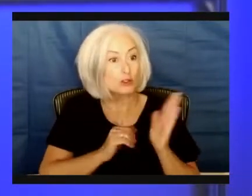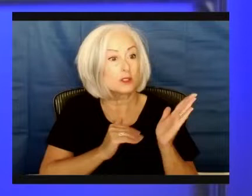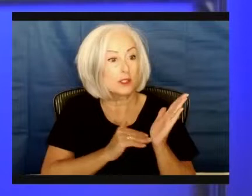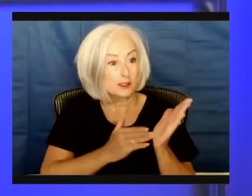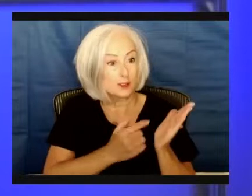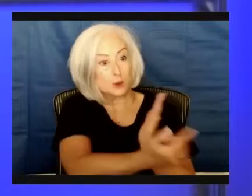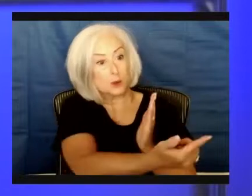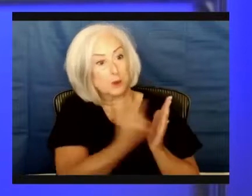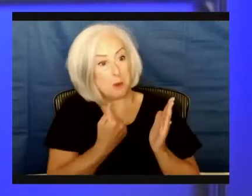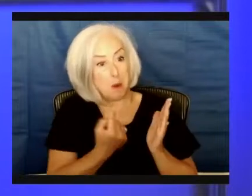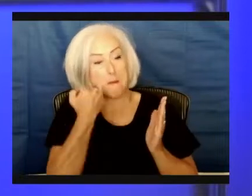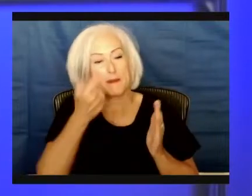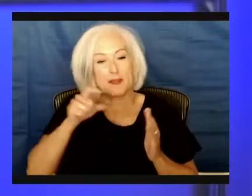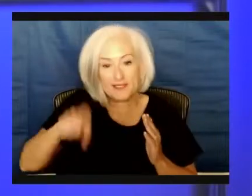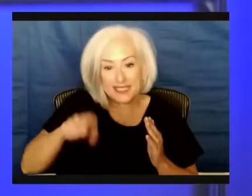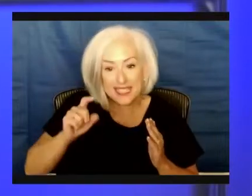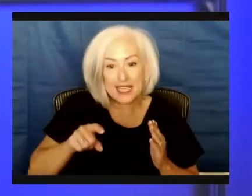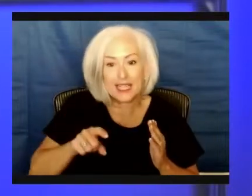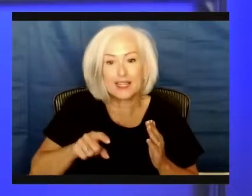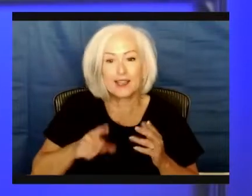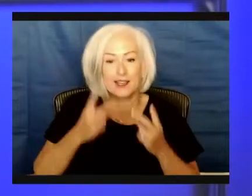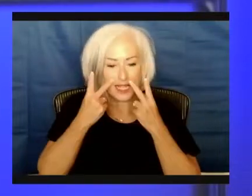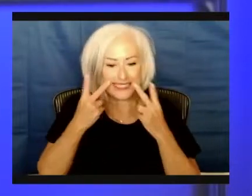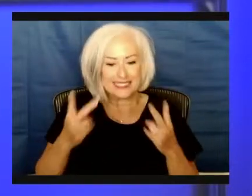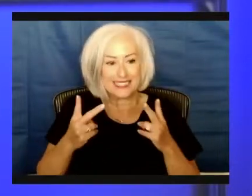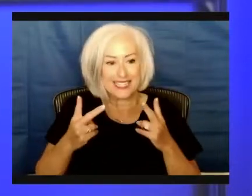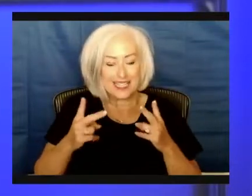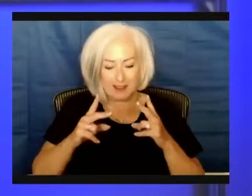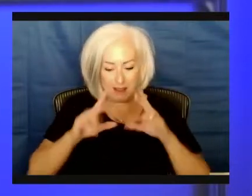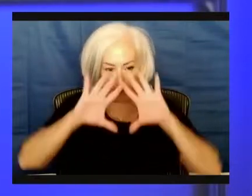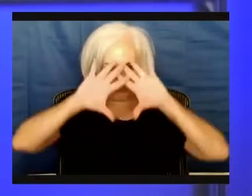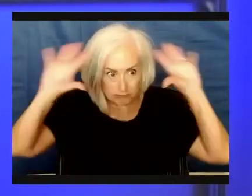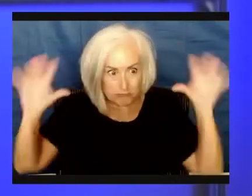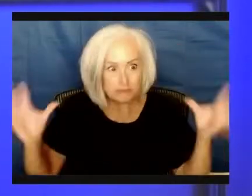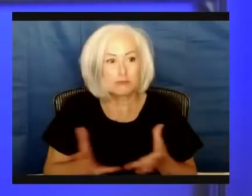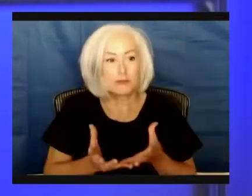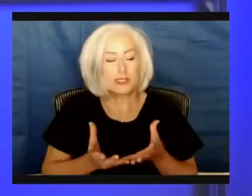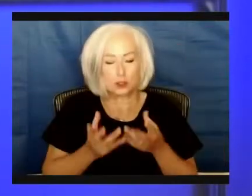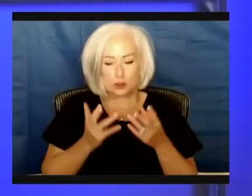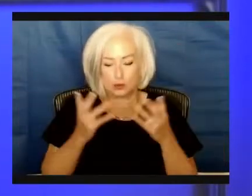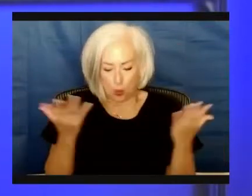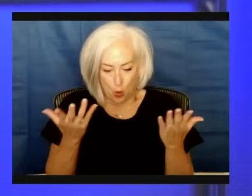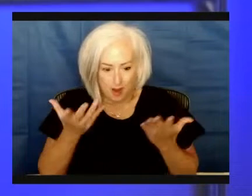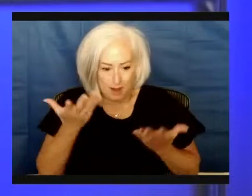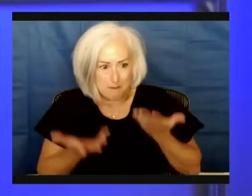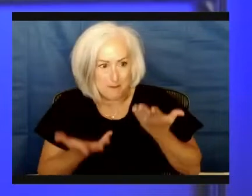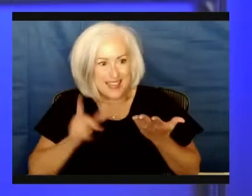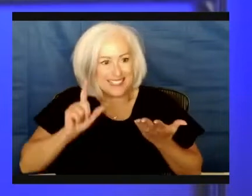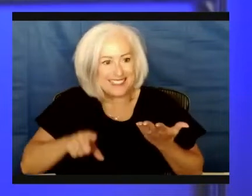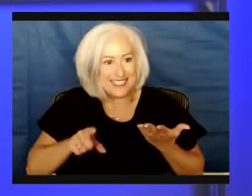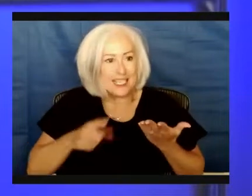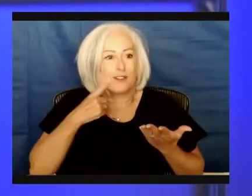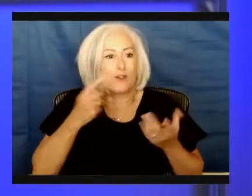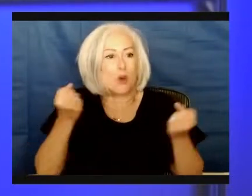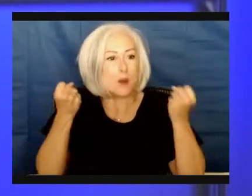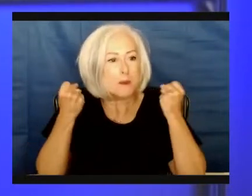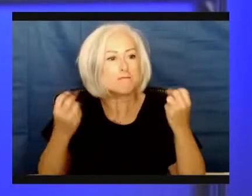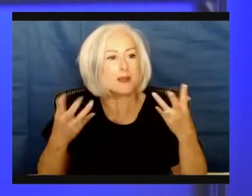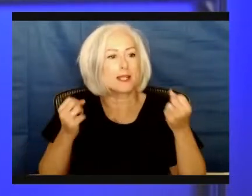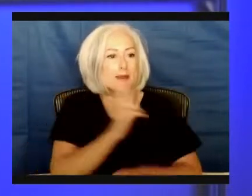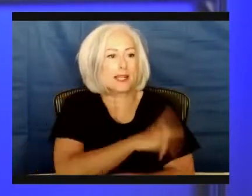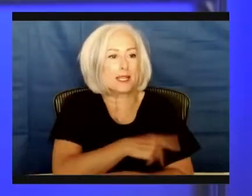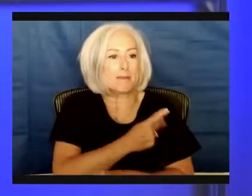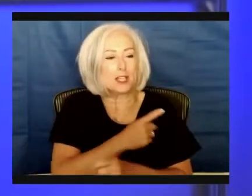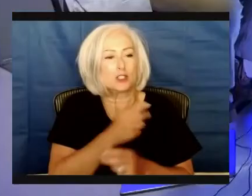of holistic approach to figuring out what is needed to care for a large number of patients coming very rapidly to the